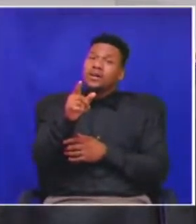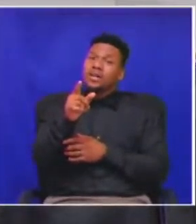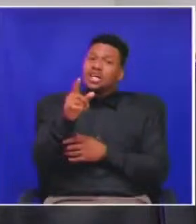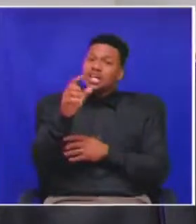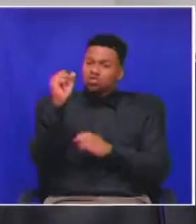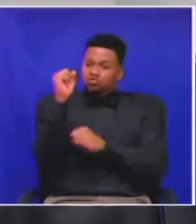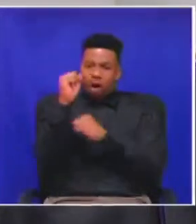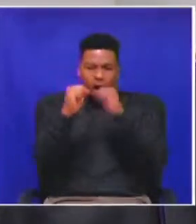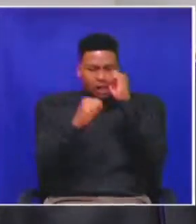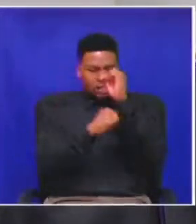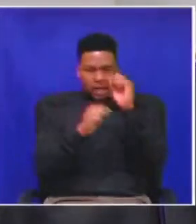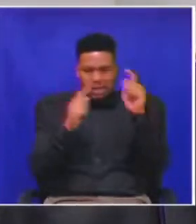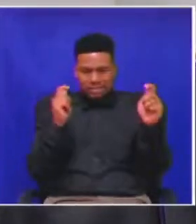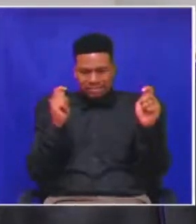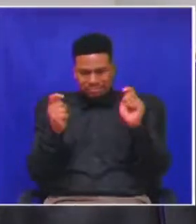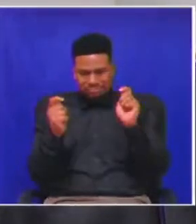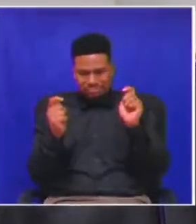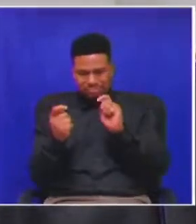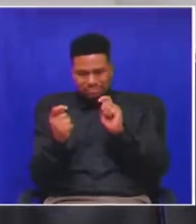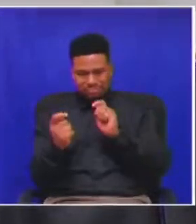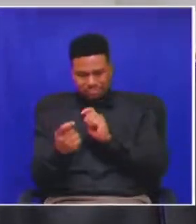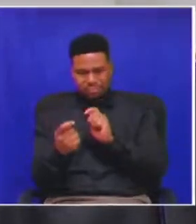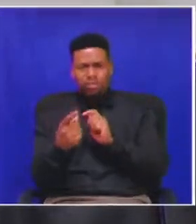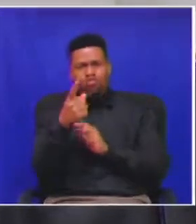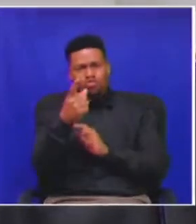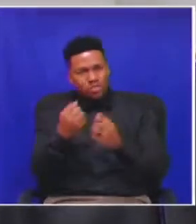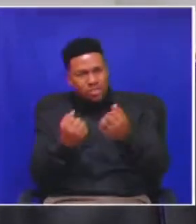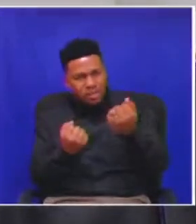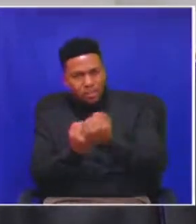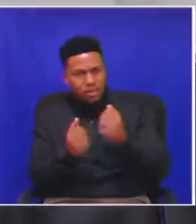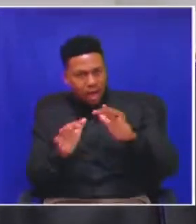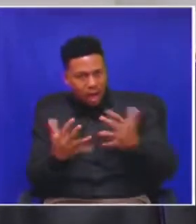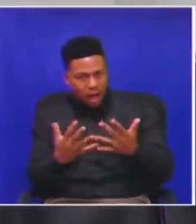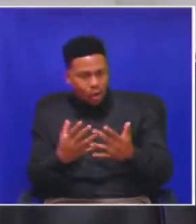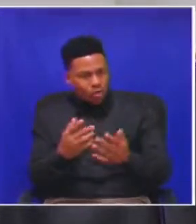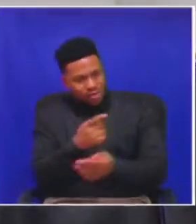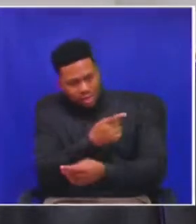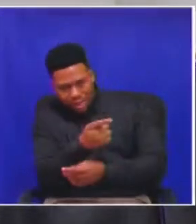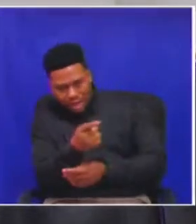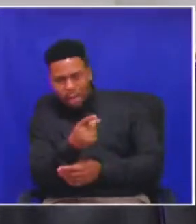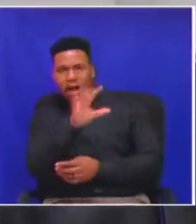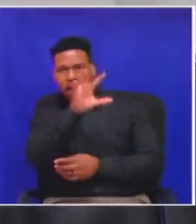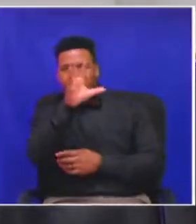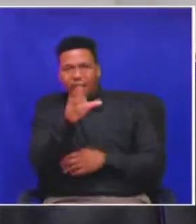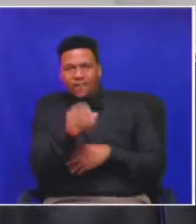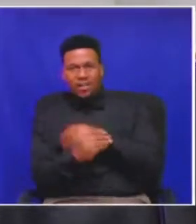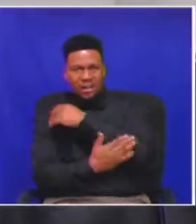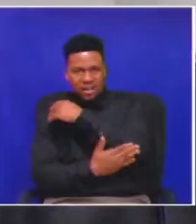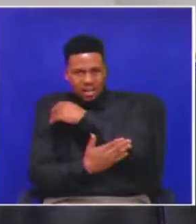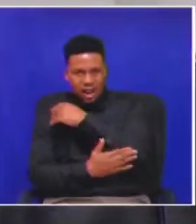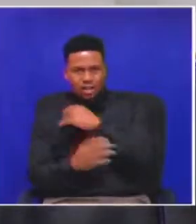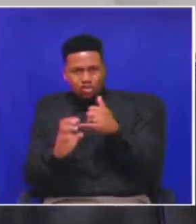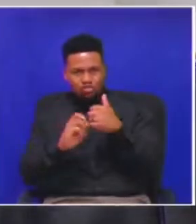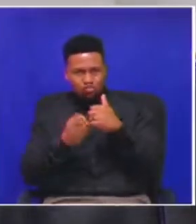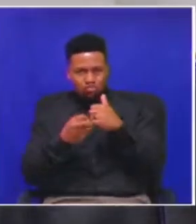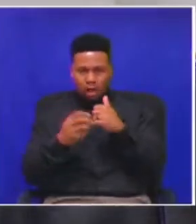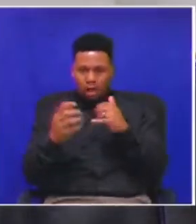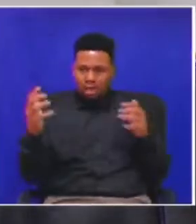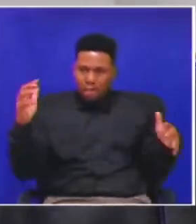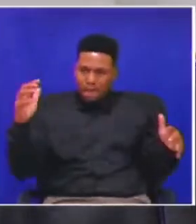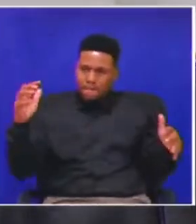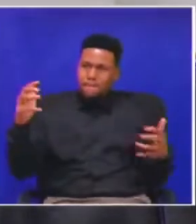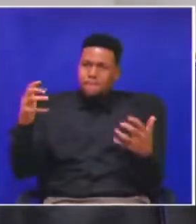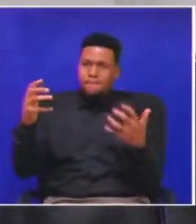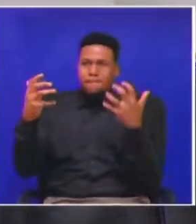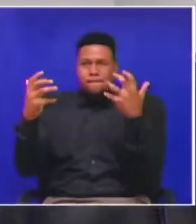of African countries as a measure to reform the global financial